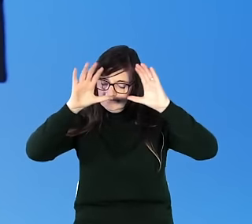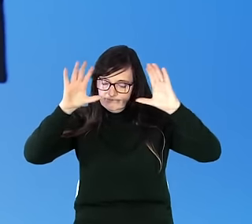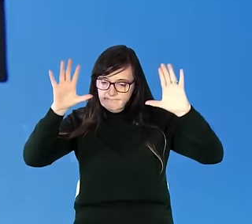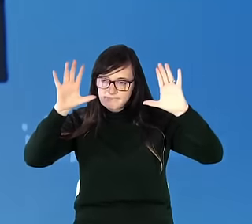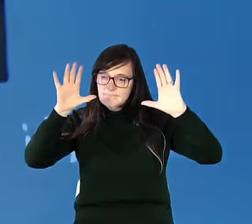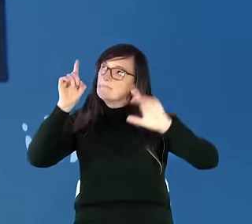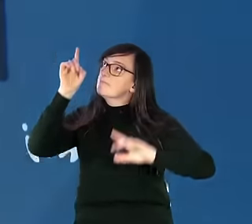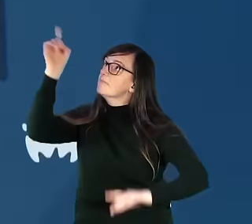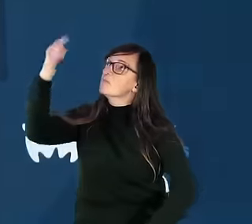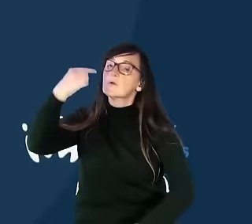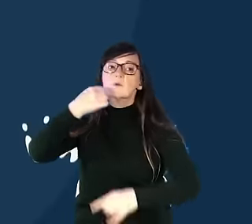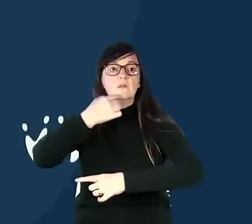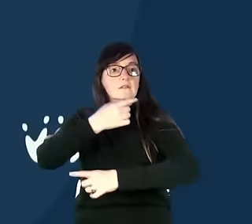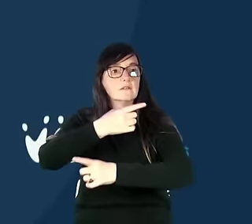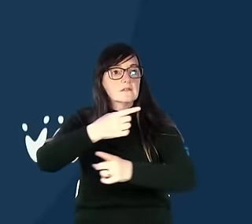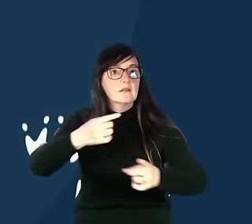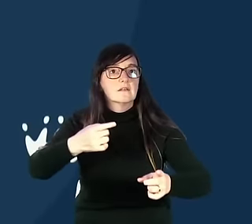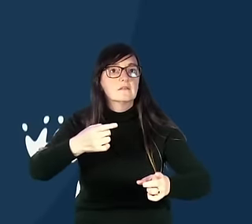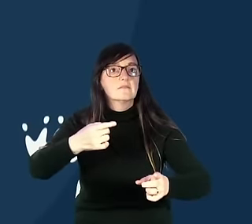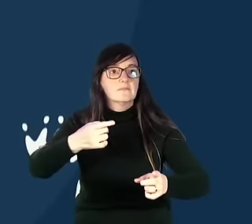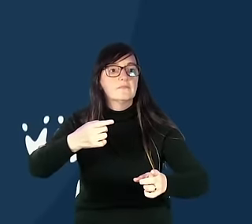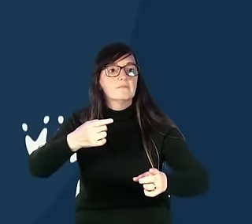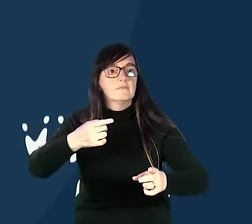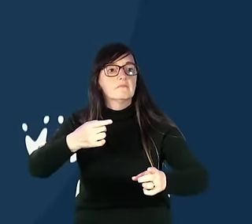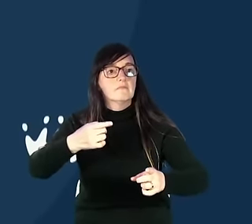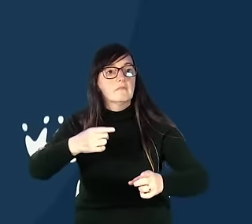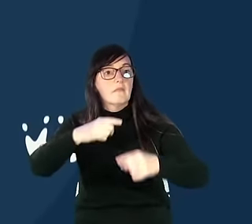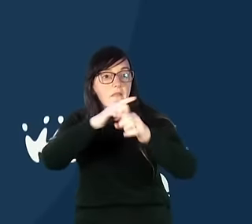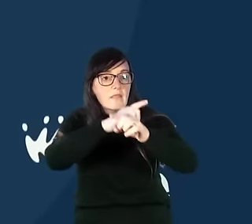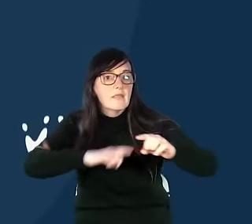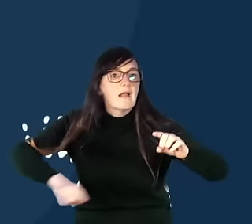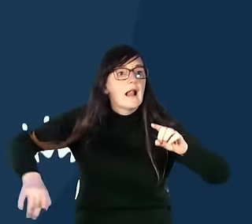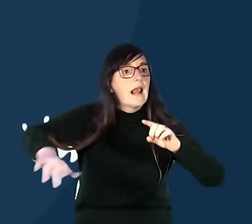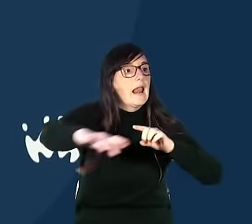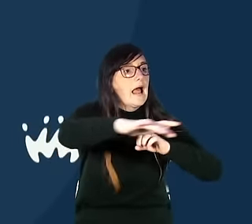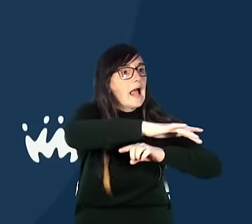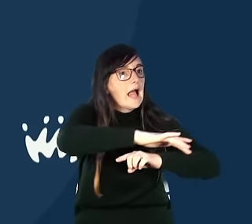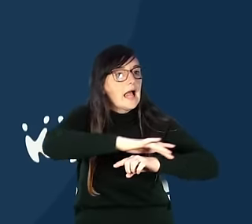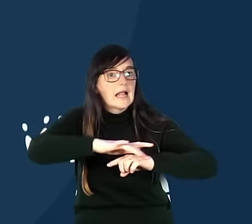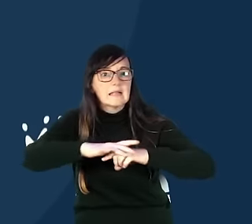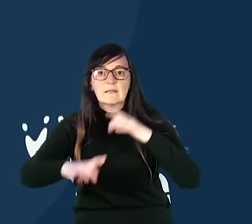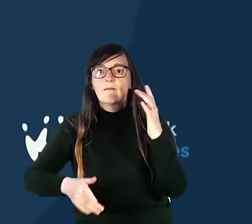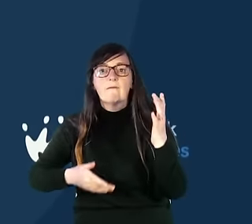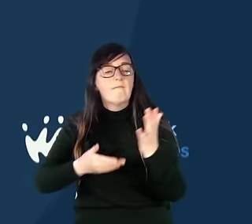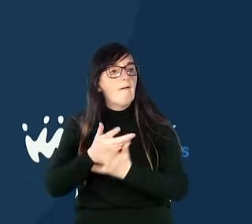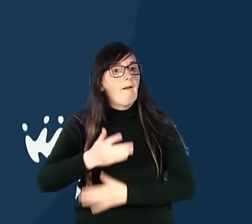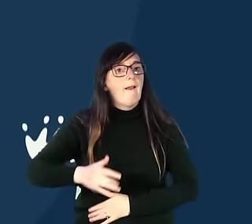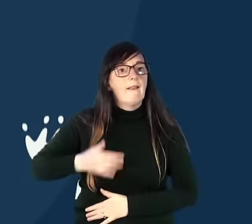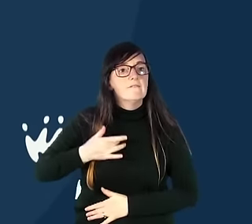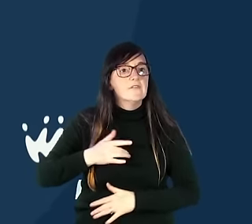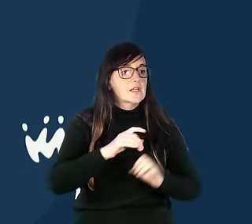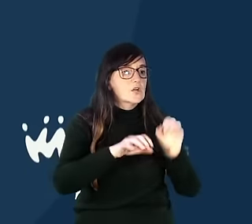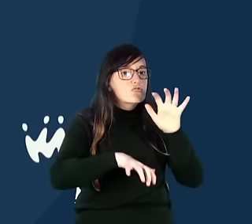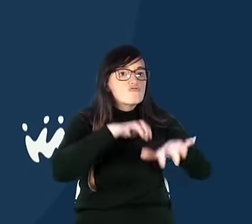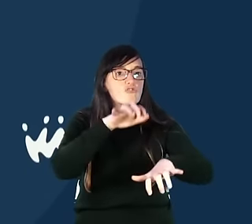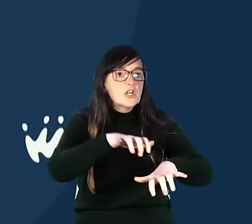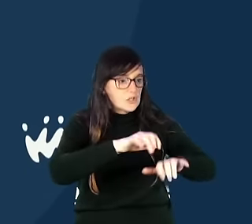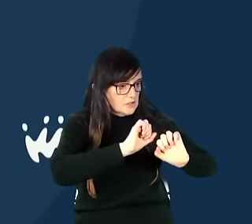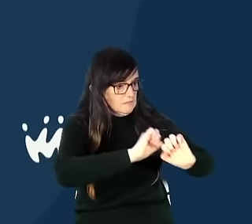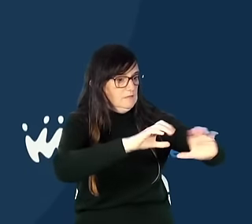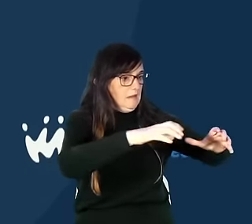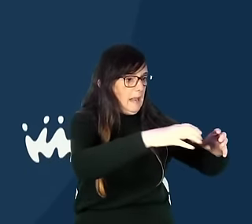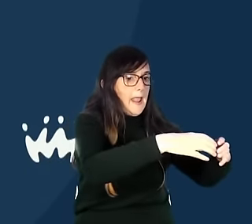And God said, let the land produce living creatures according to their kinds,